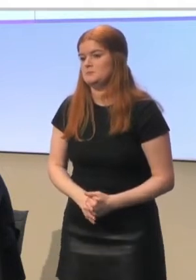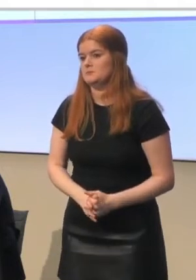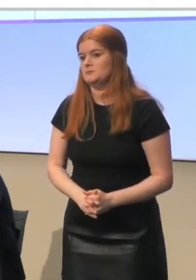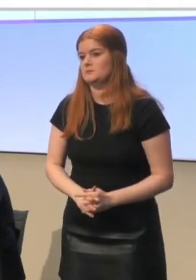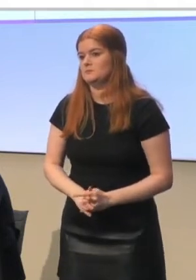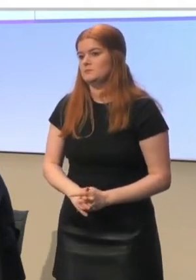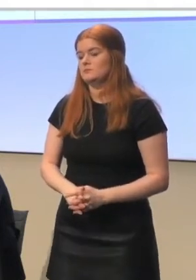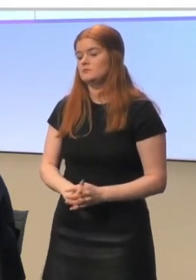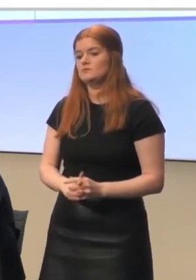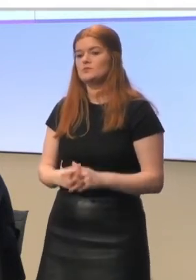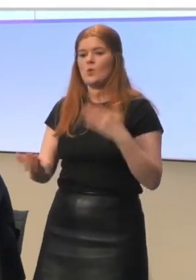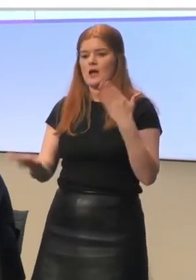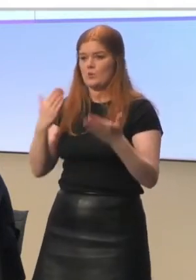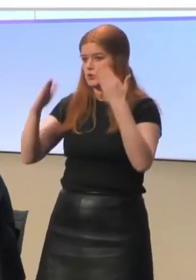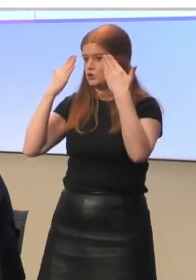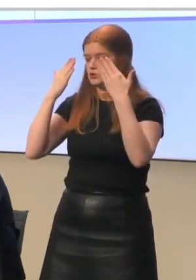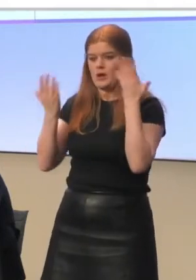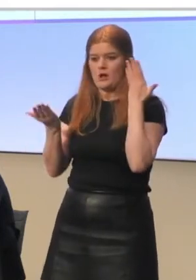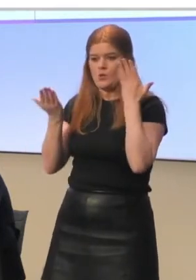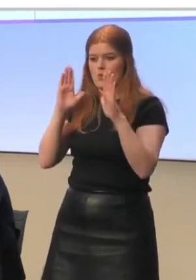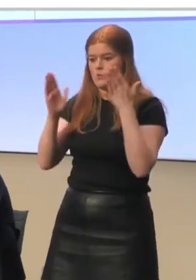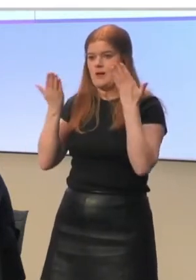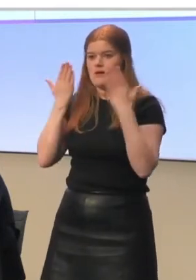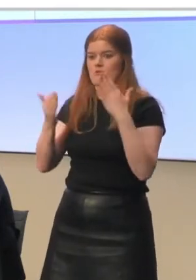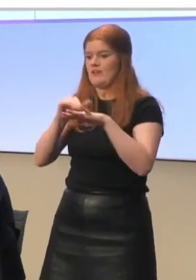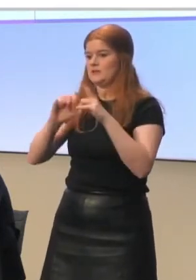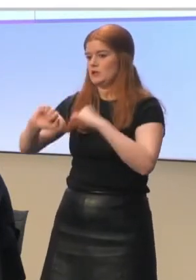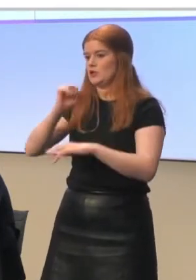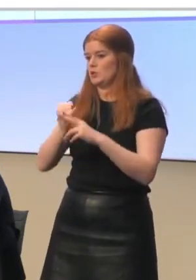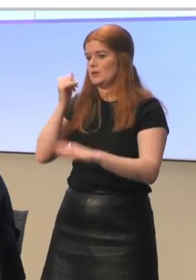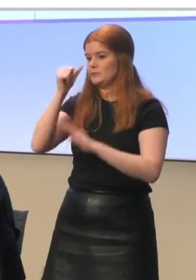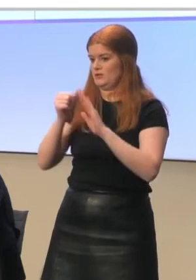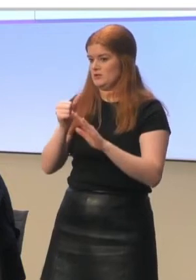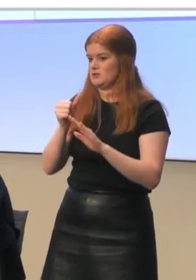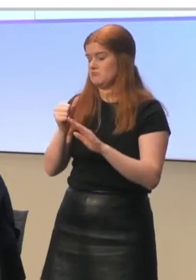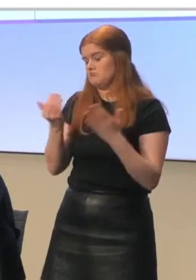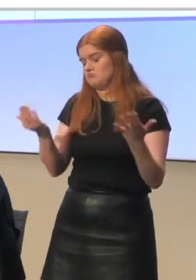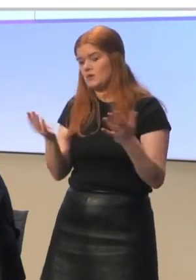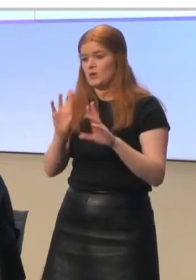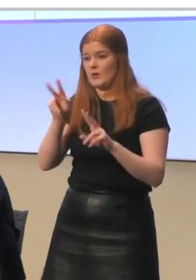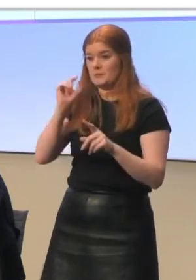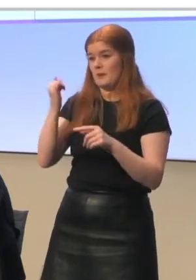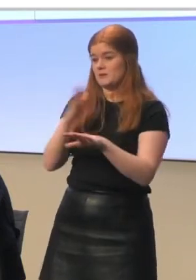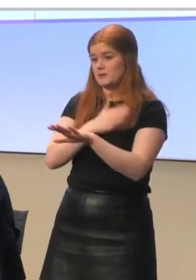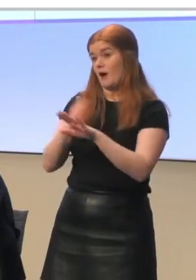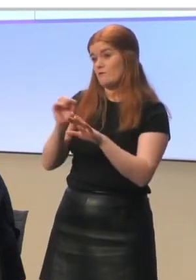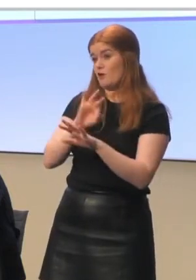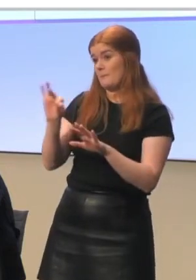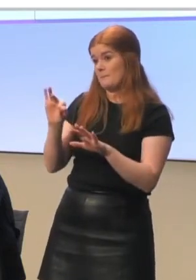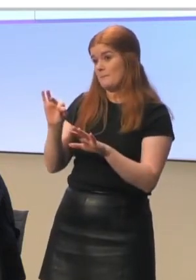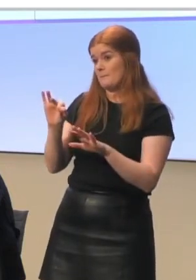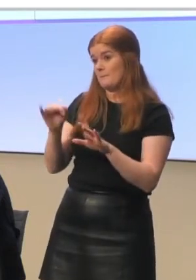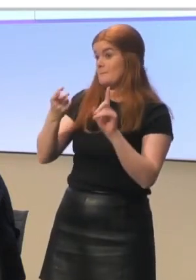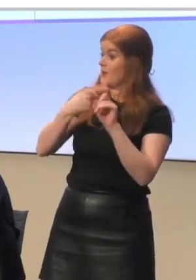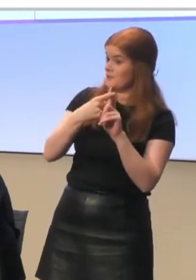in terms of their reflections then on their school experiences, you can see, we might start from the positive, I